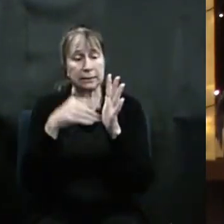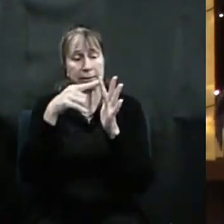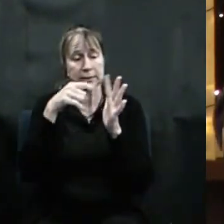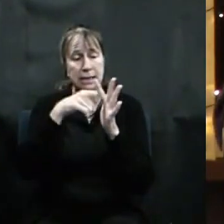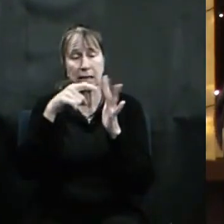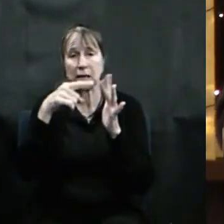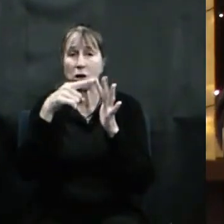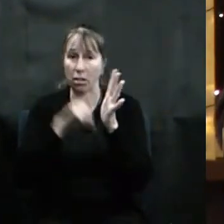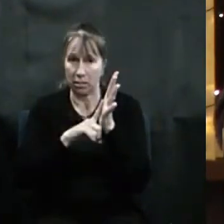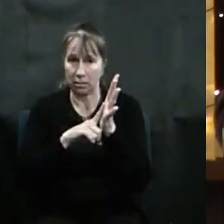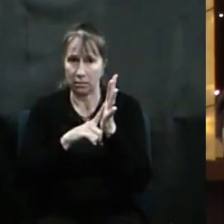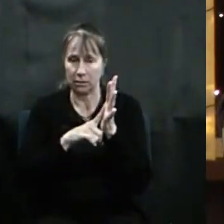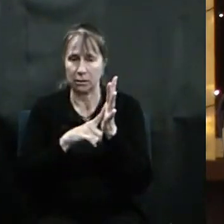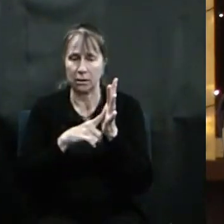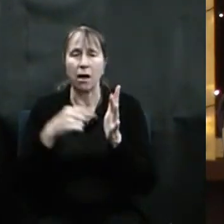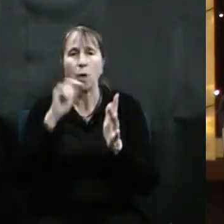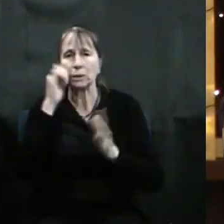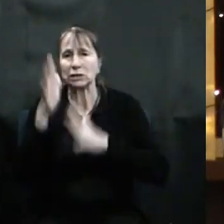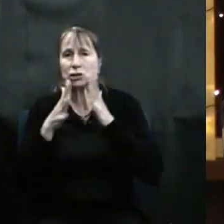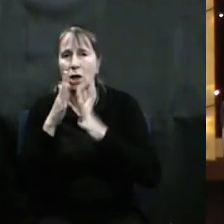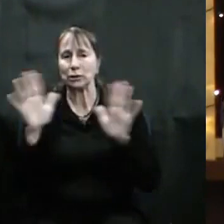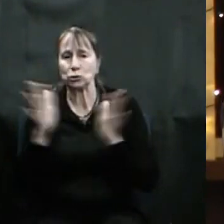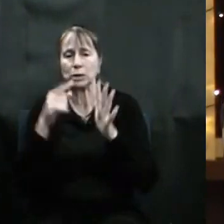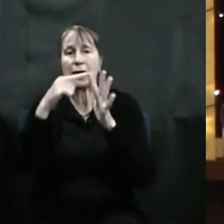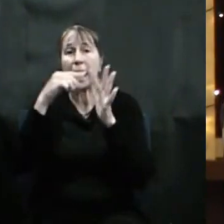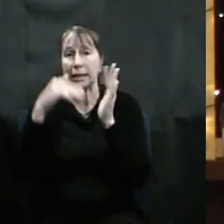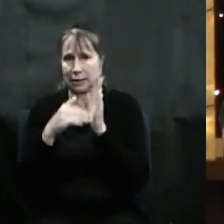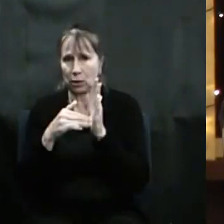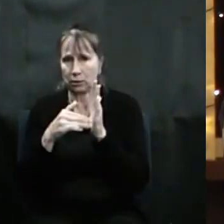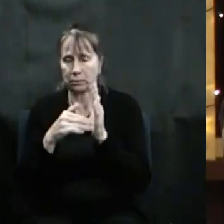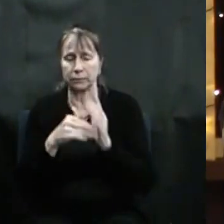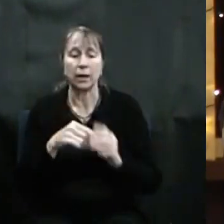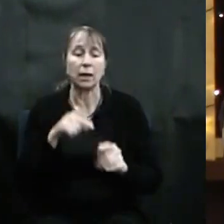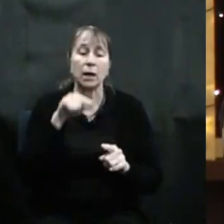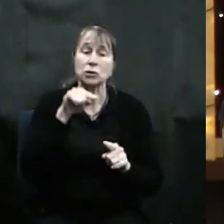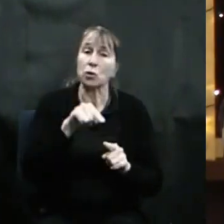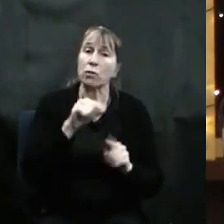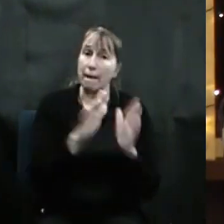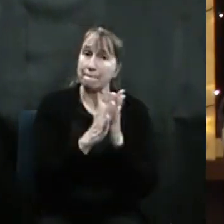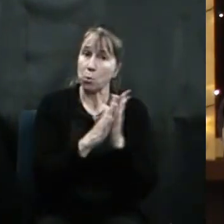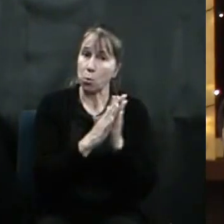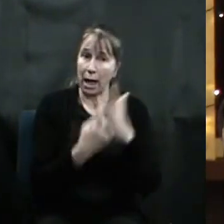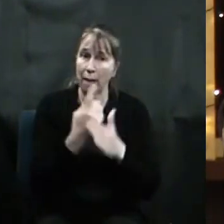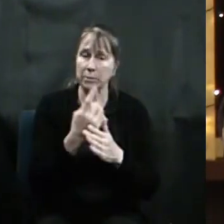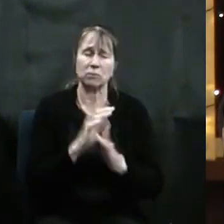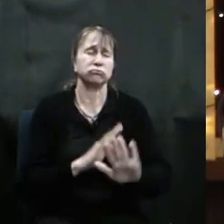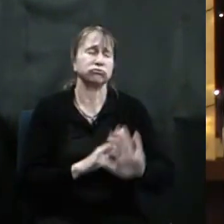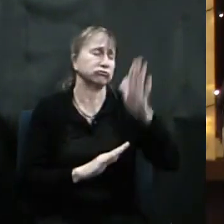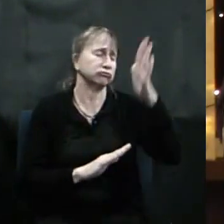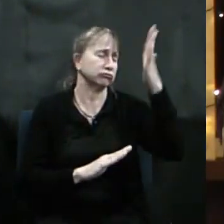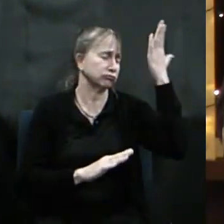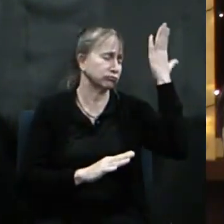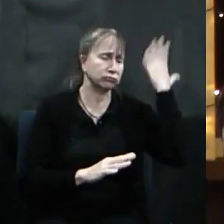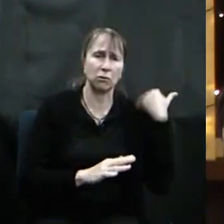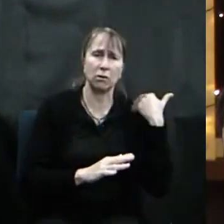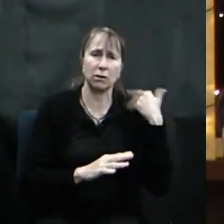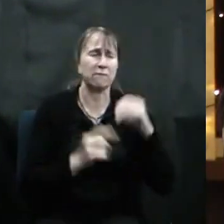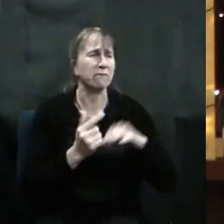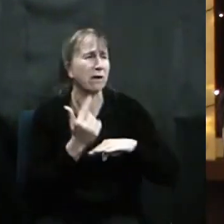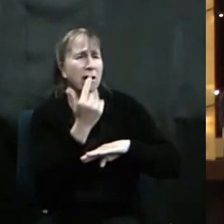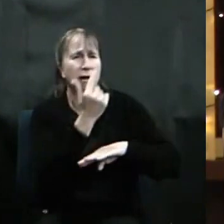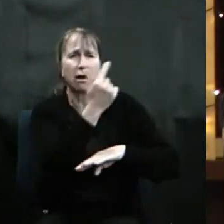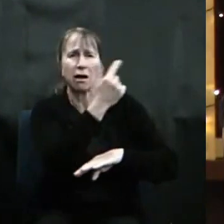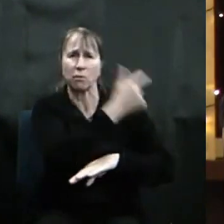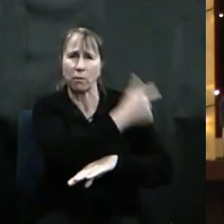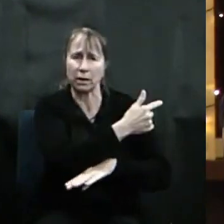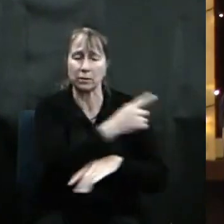And the context of Ezekiel is from a long, long time ago in a place far, far away. We know something about the